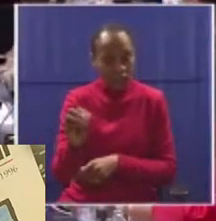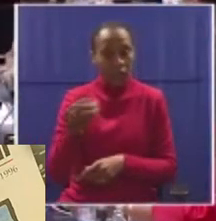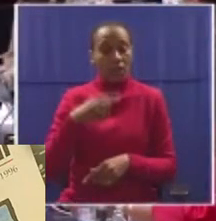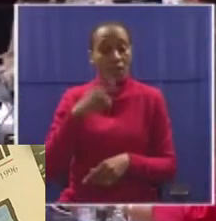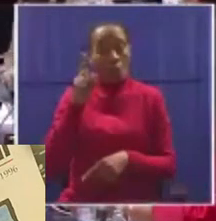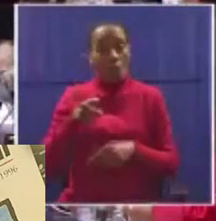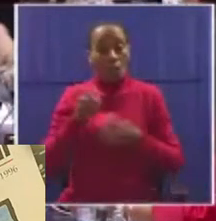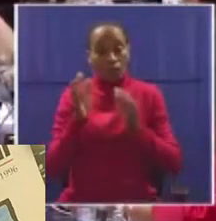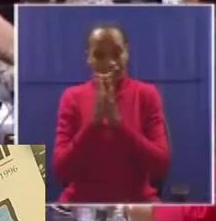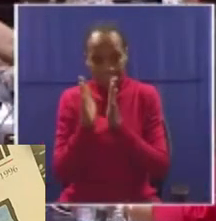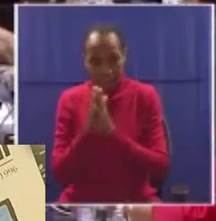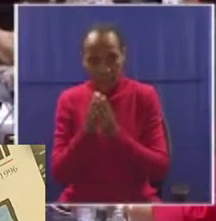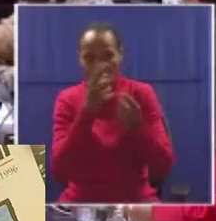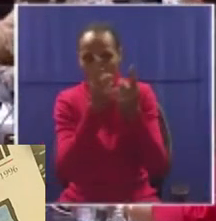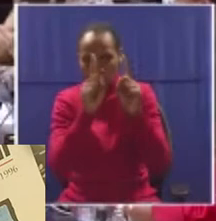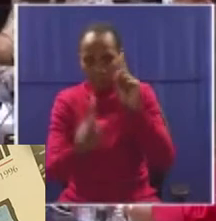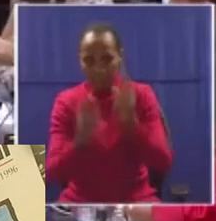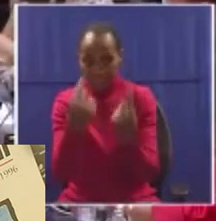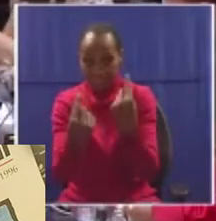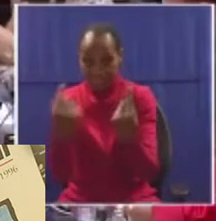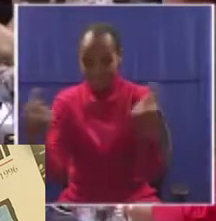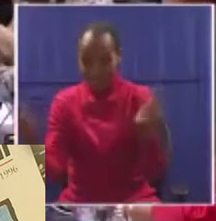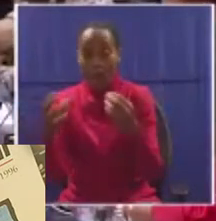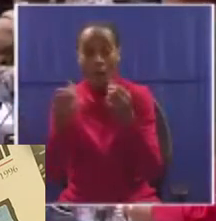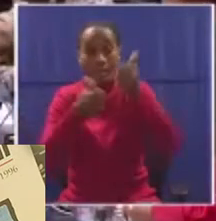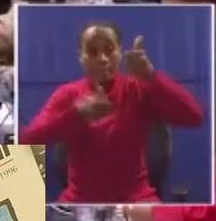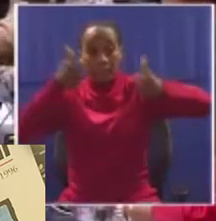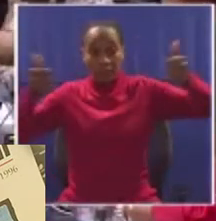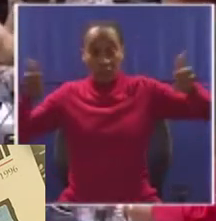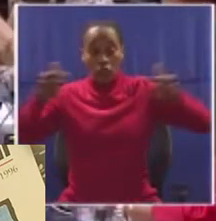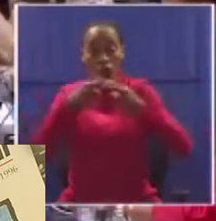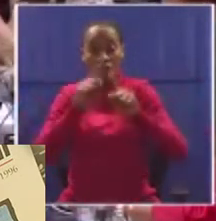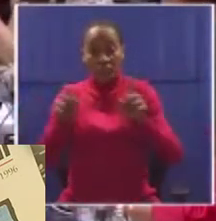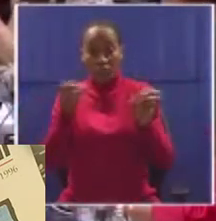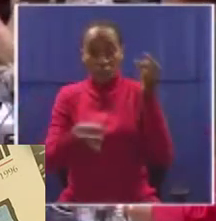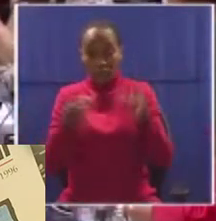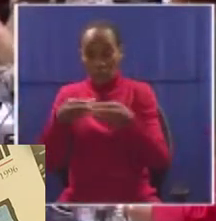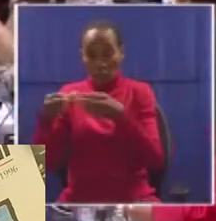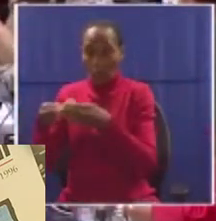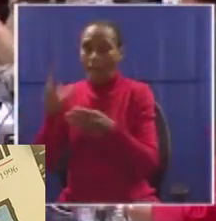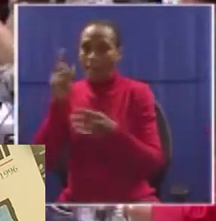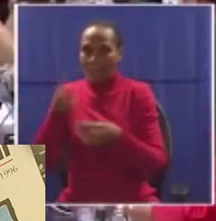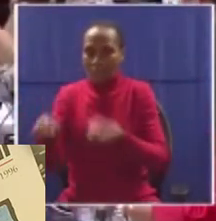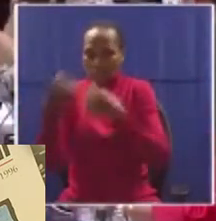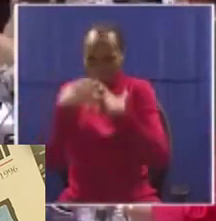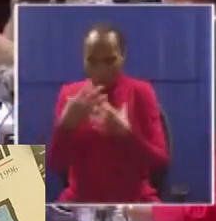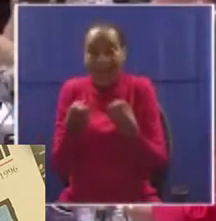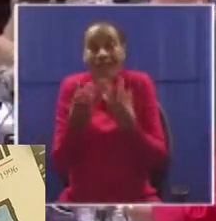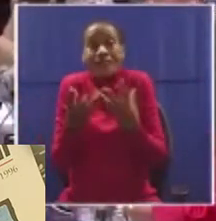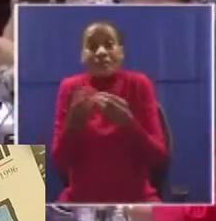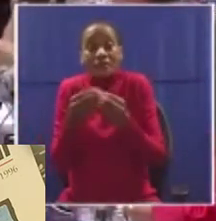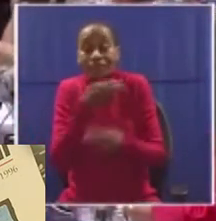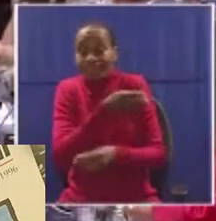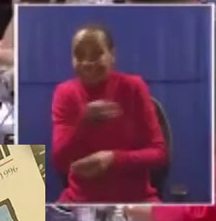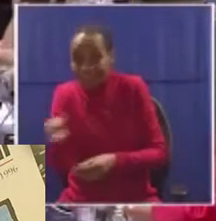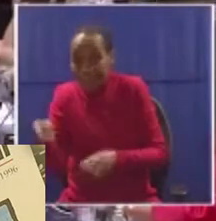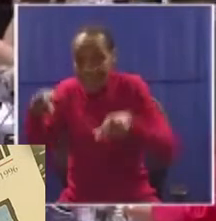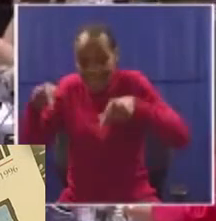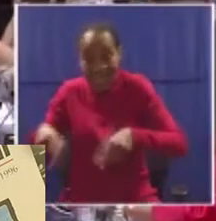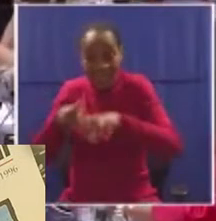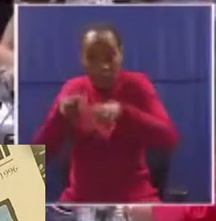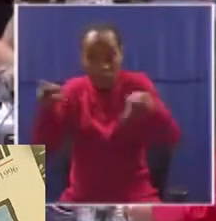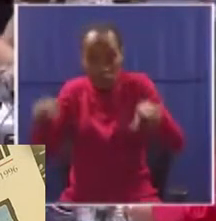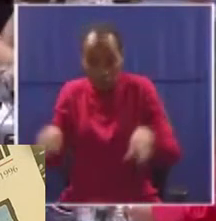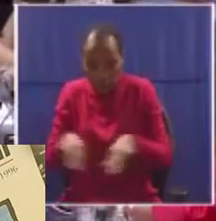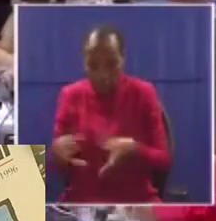request the whips to confirm the number of the members present in the house will the whips assist